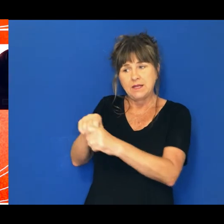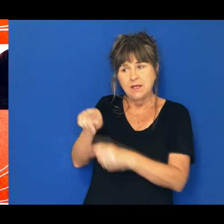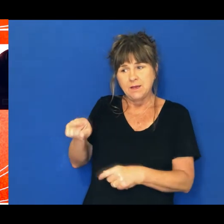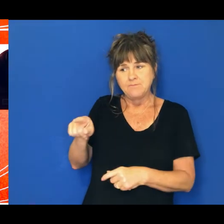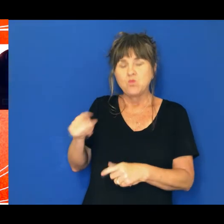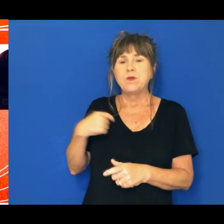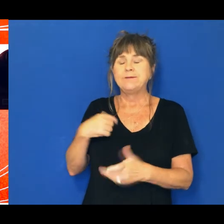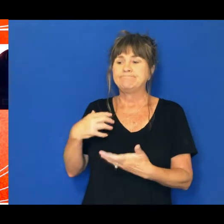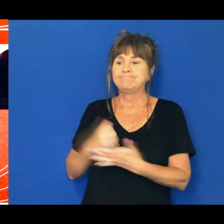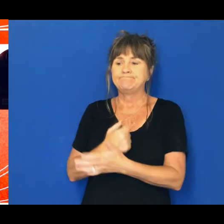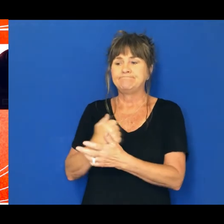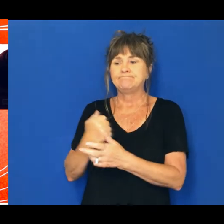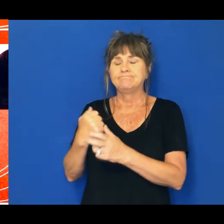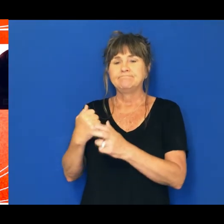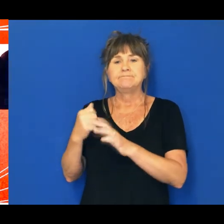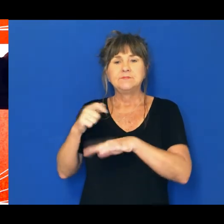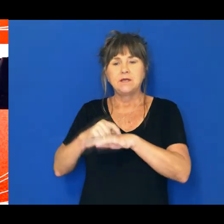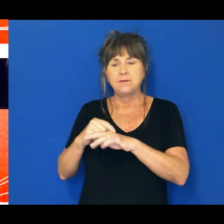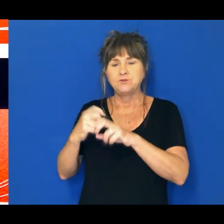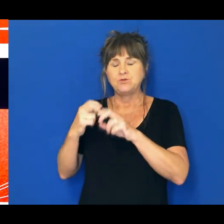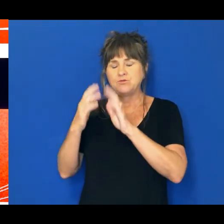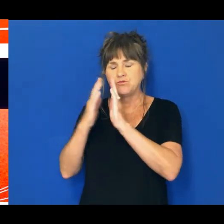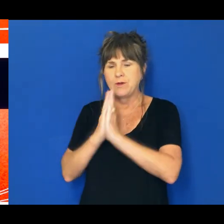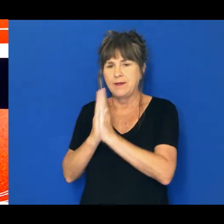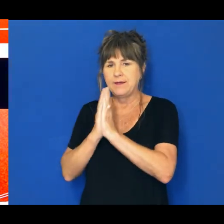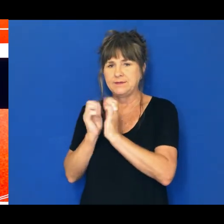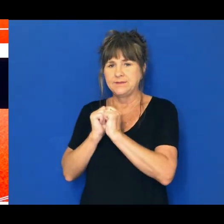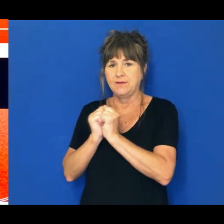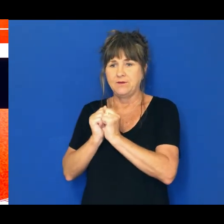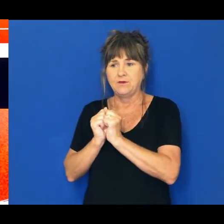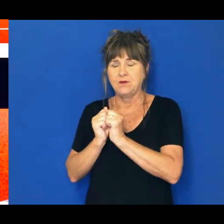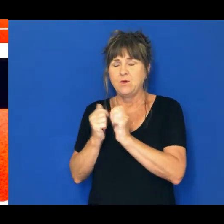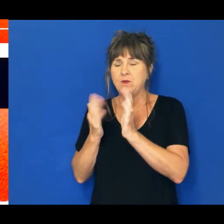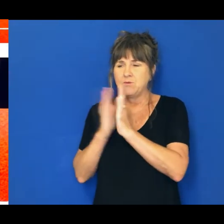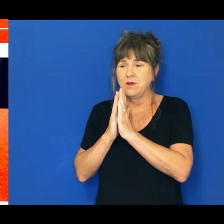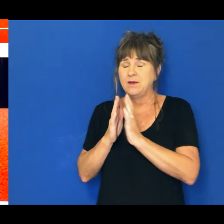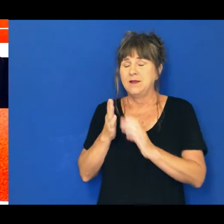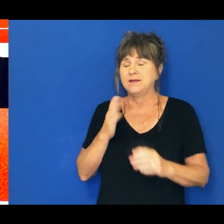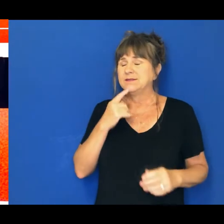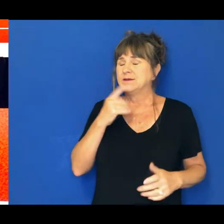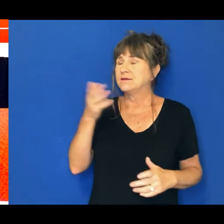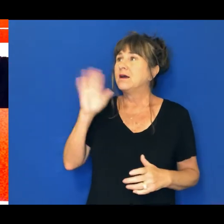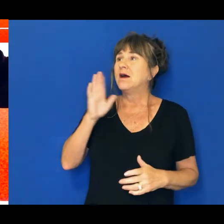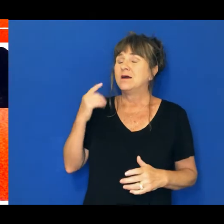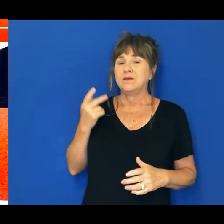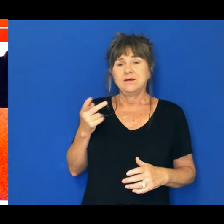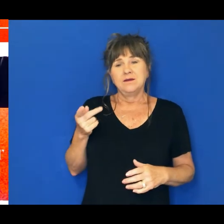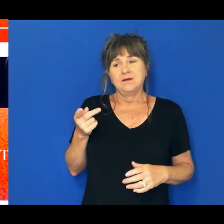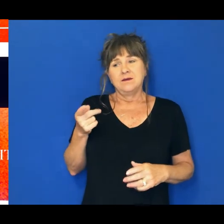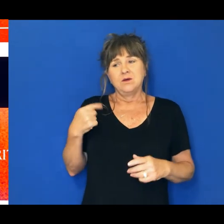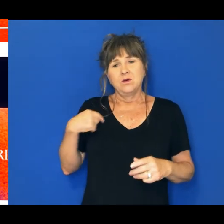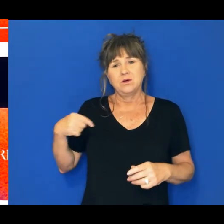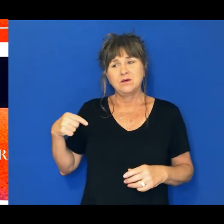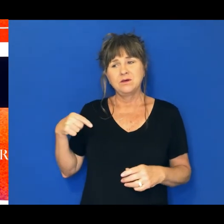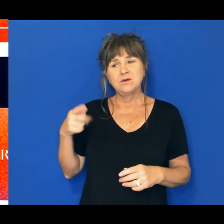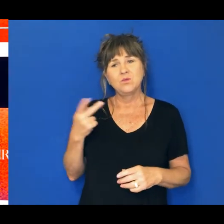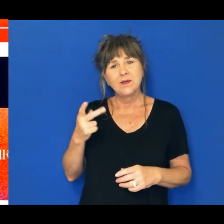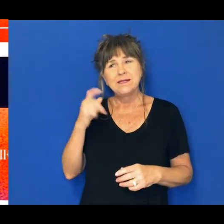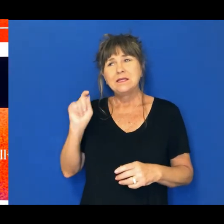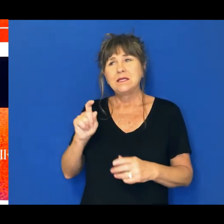let's pray. And we prayed and we said, God, we need a